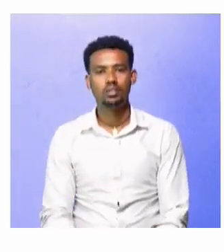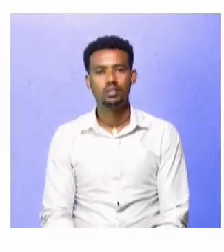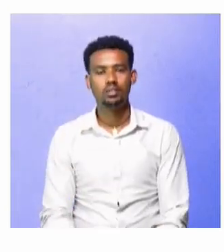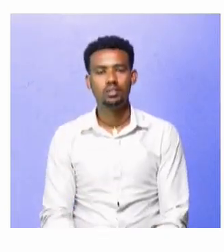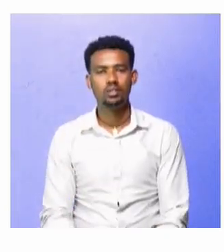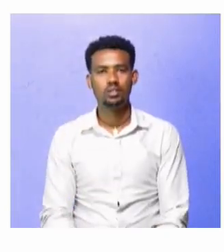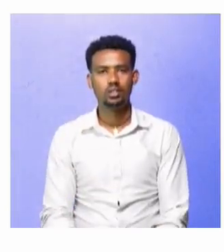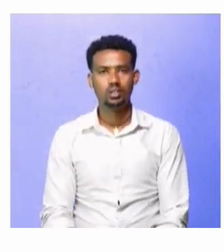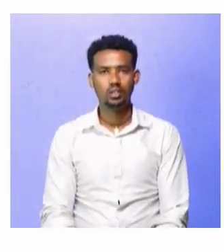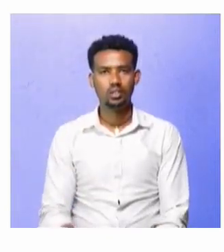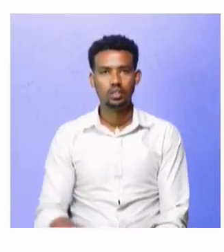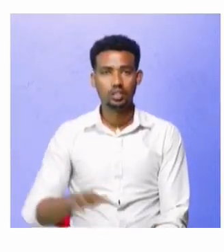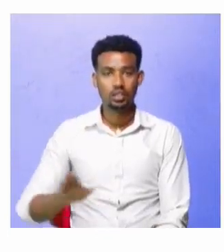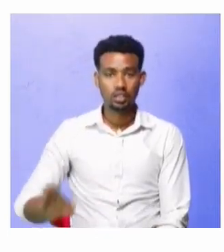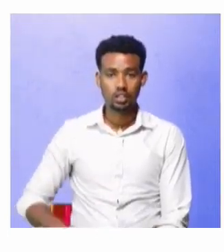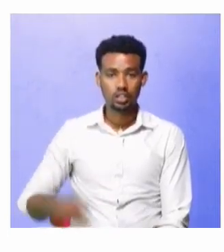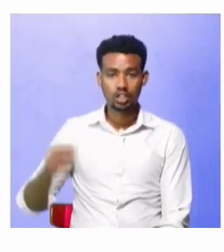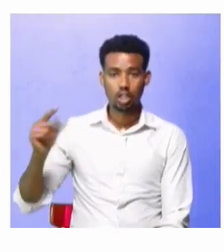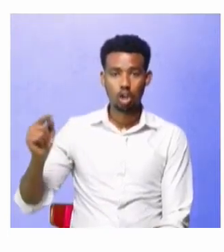The dog